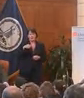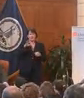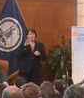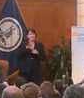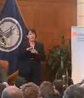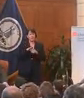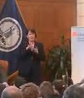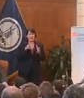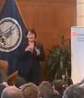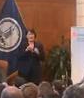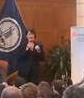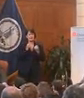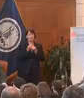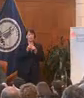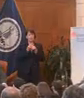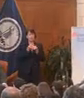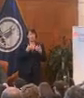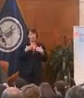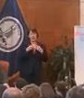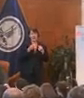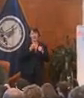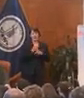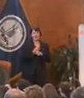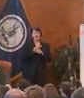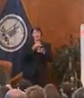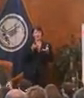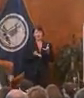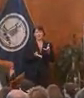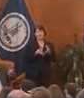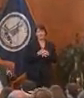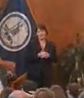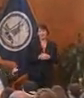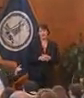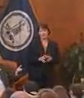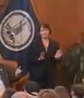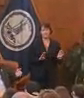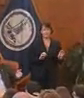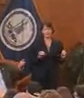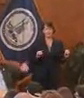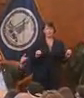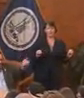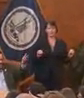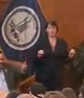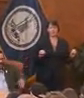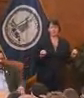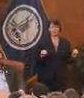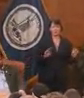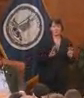essential health benefits in it. And it's a fundamental requirement.